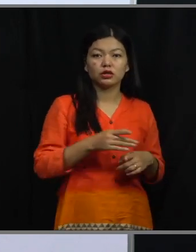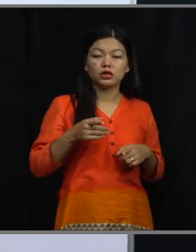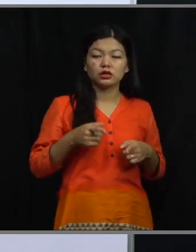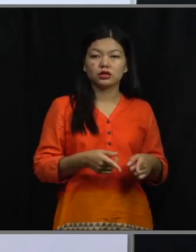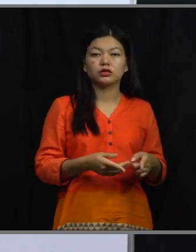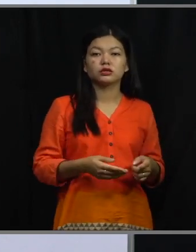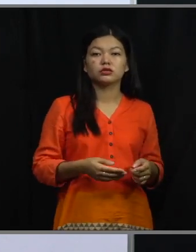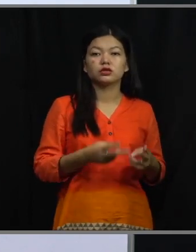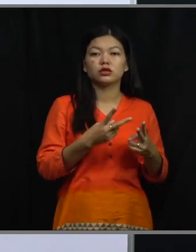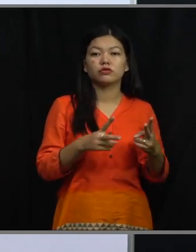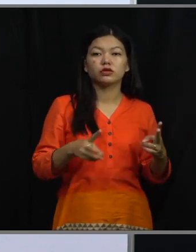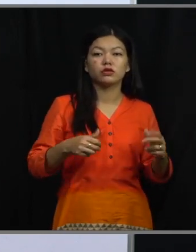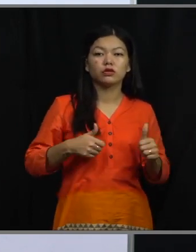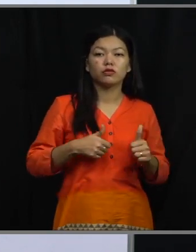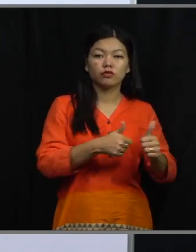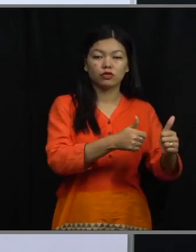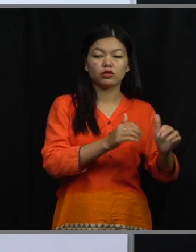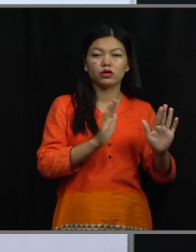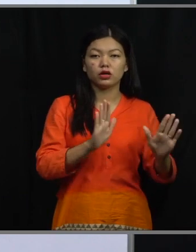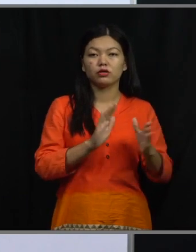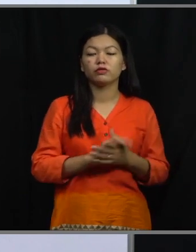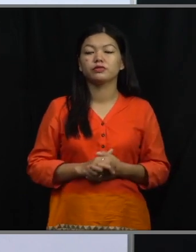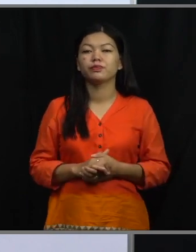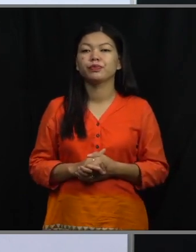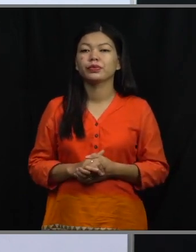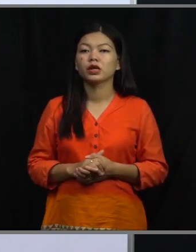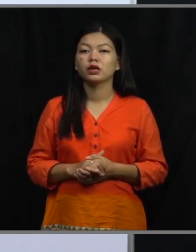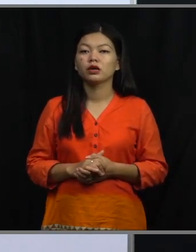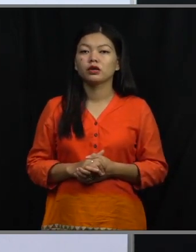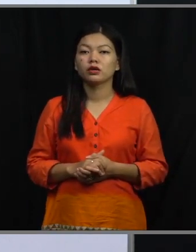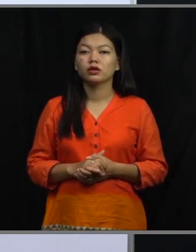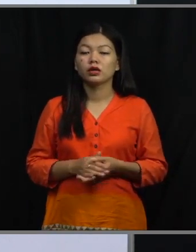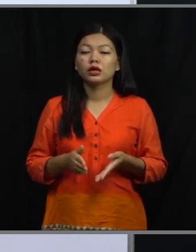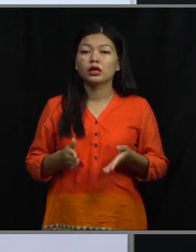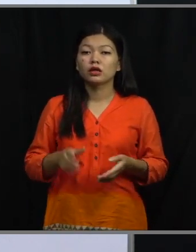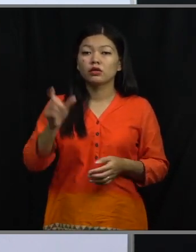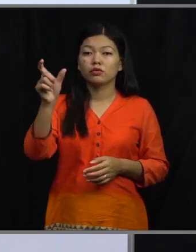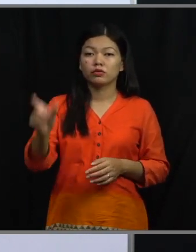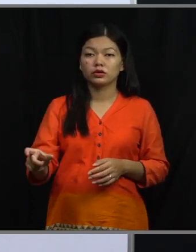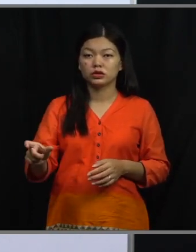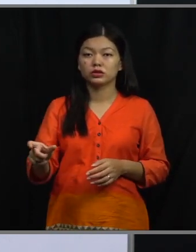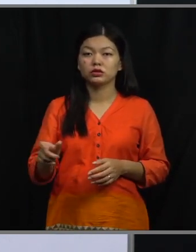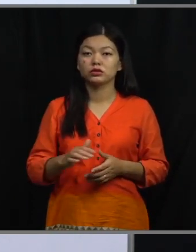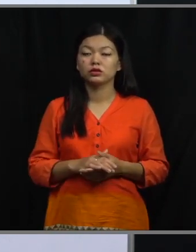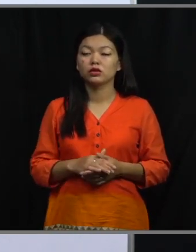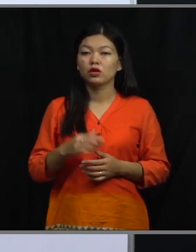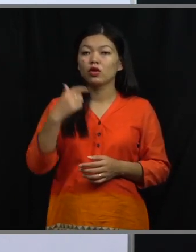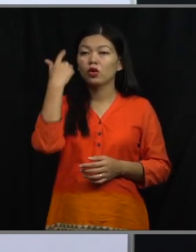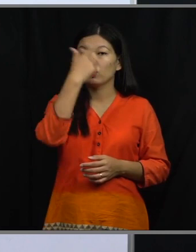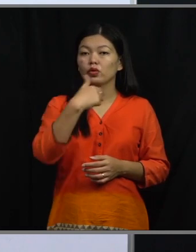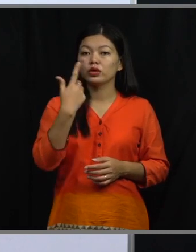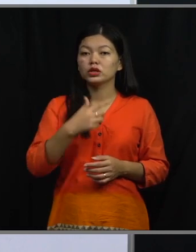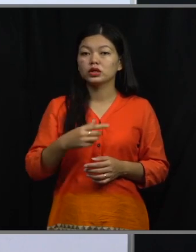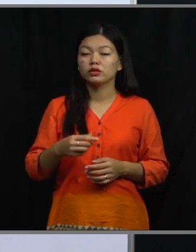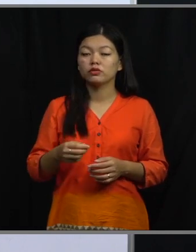particular generation is what it means by descent in short, okay. Now, a person belonging to a certain ancestor or a